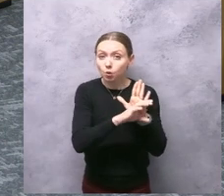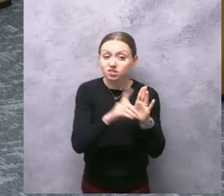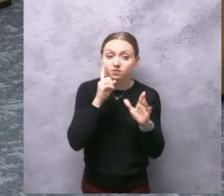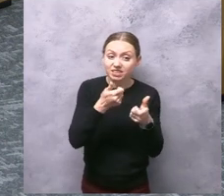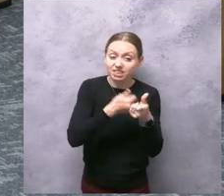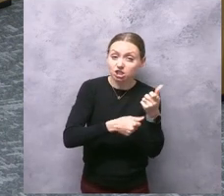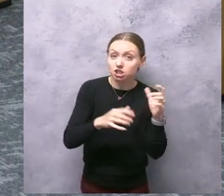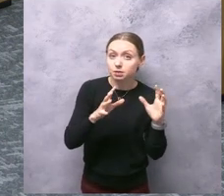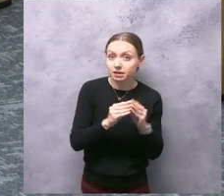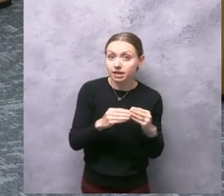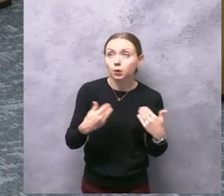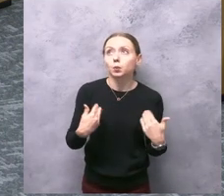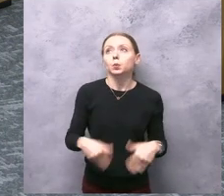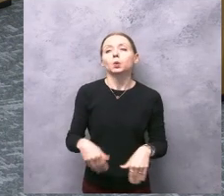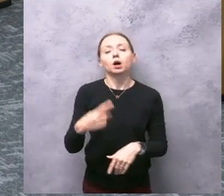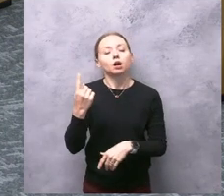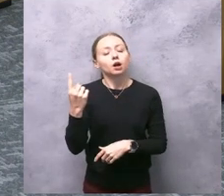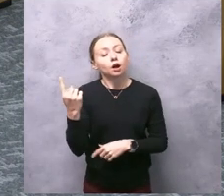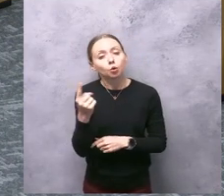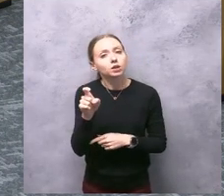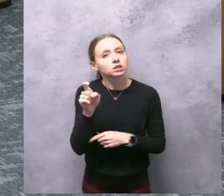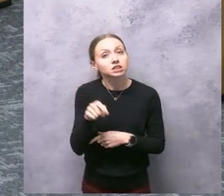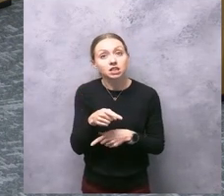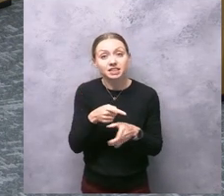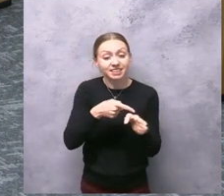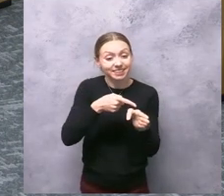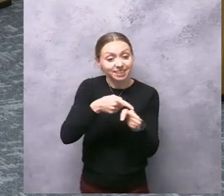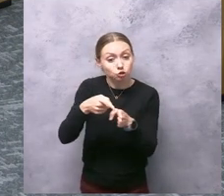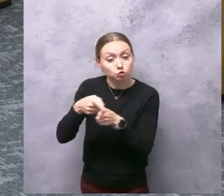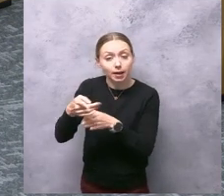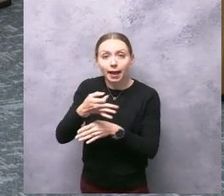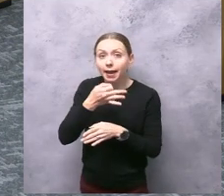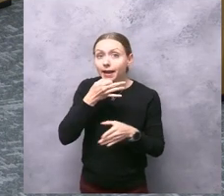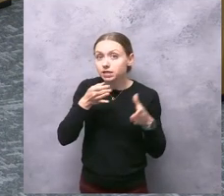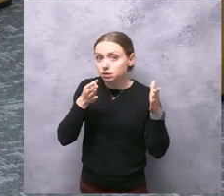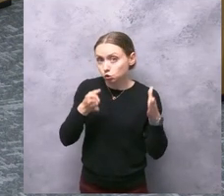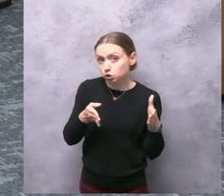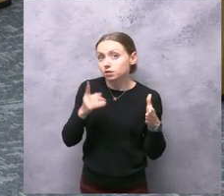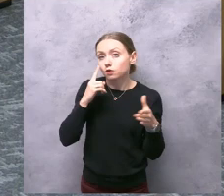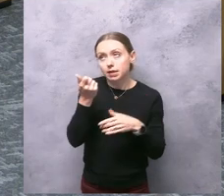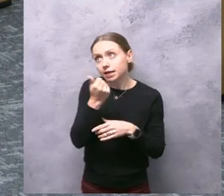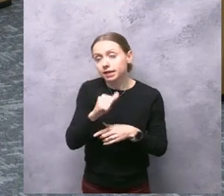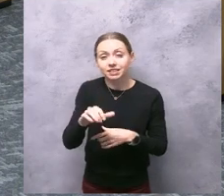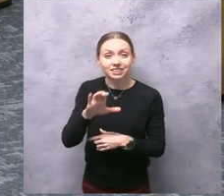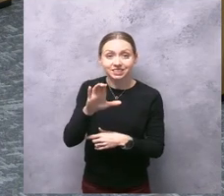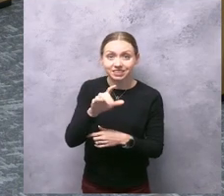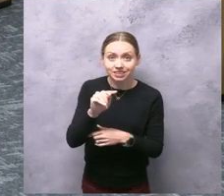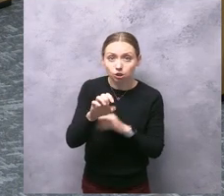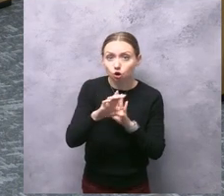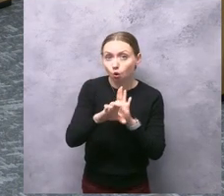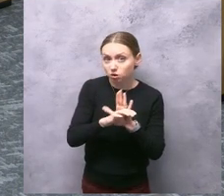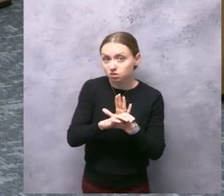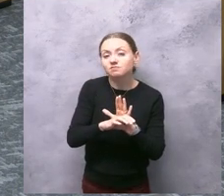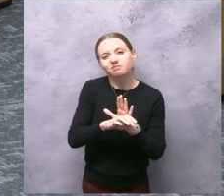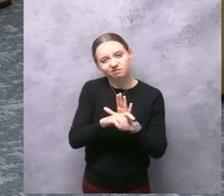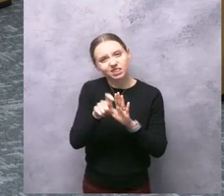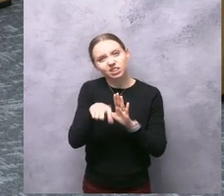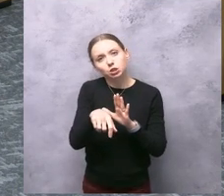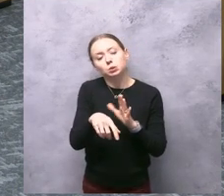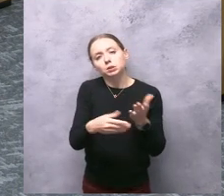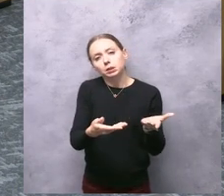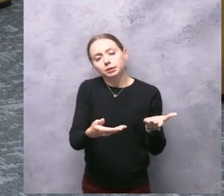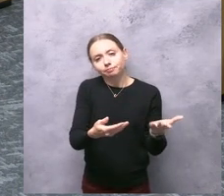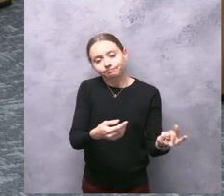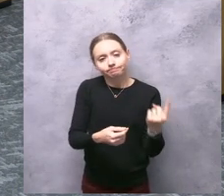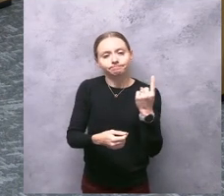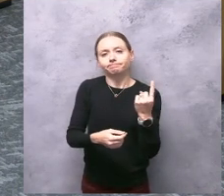need industry experts in any of those areas where we have CTE courses to work on work groups. I don't draft